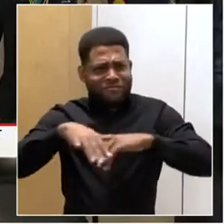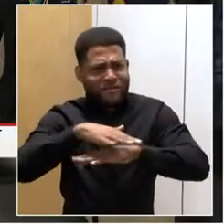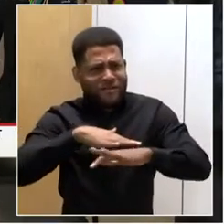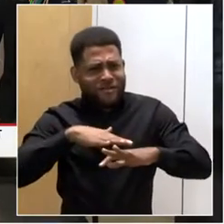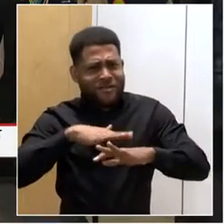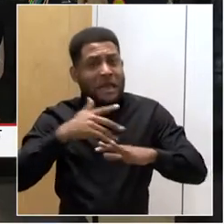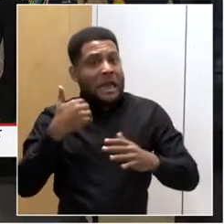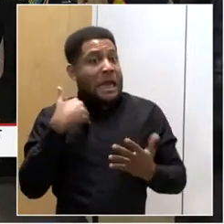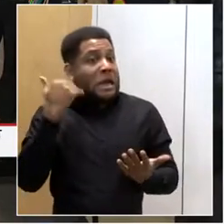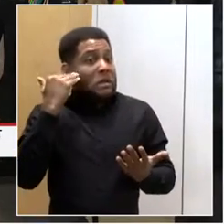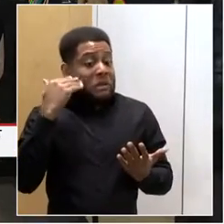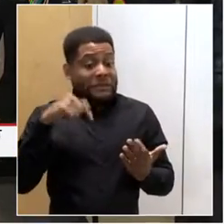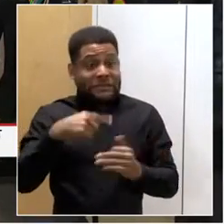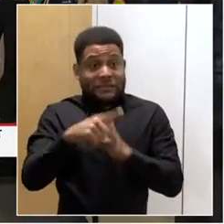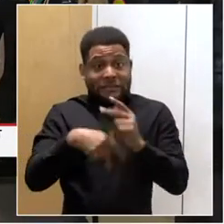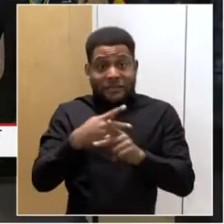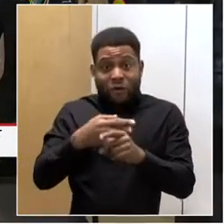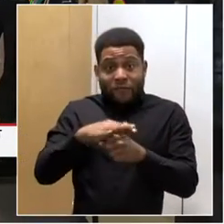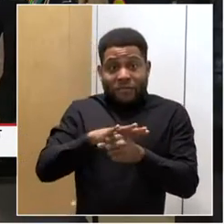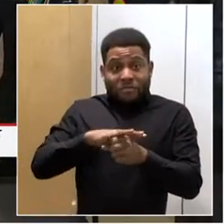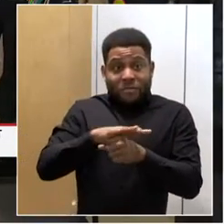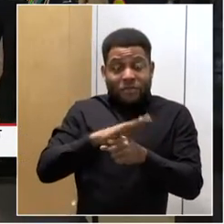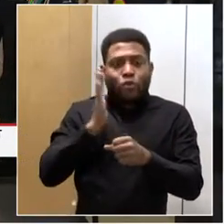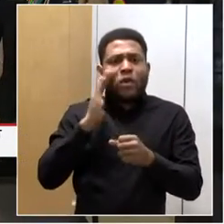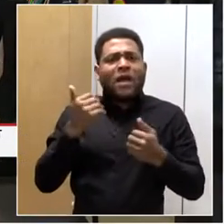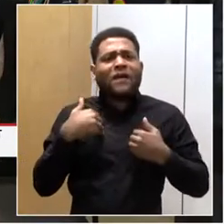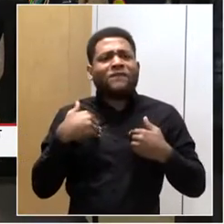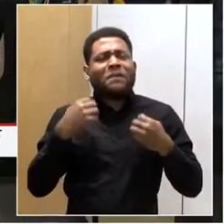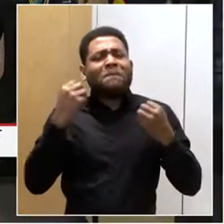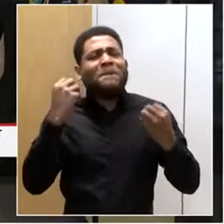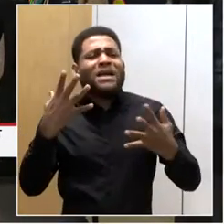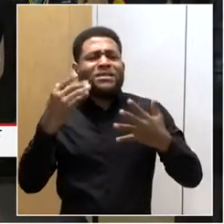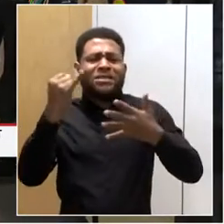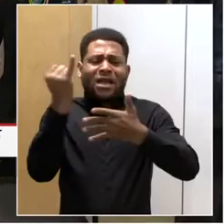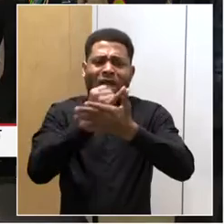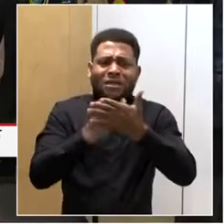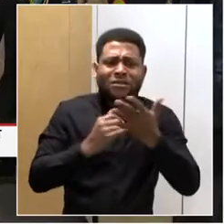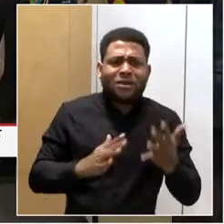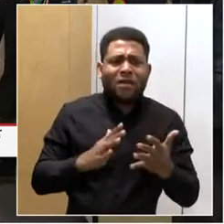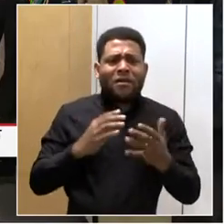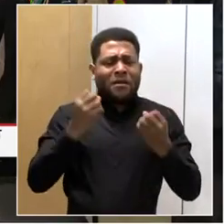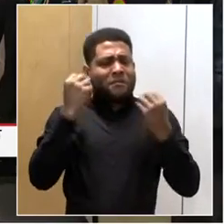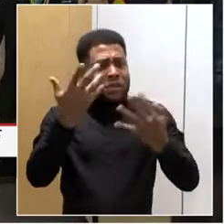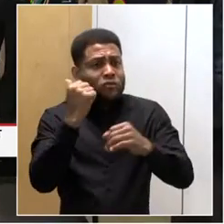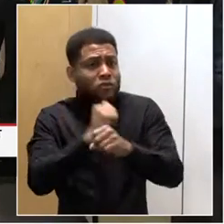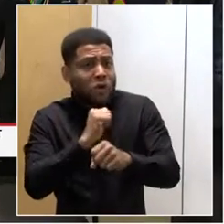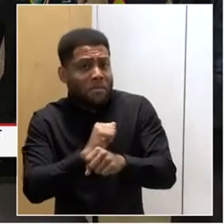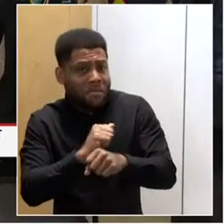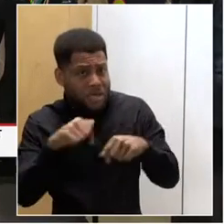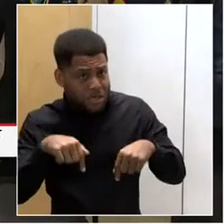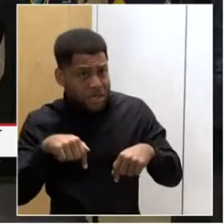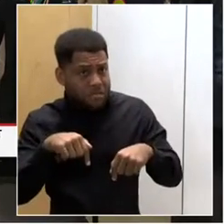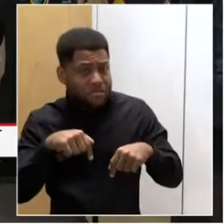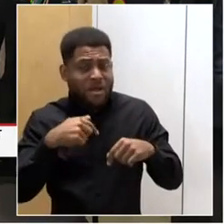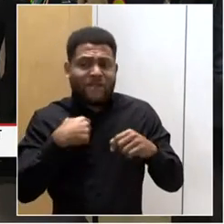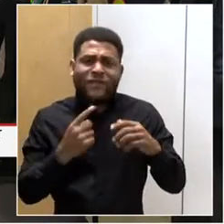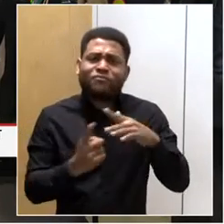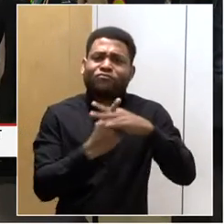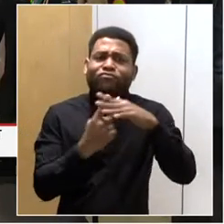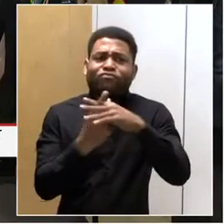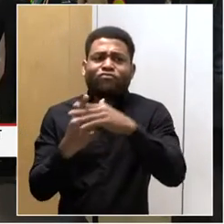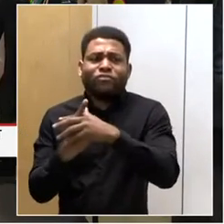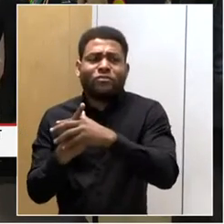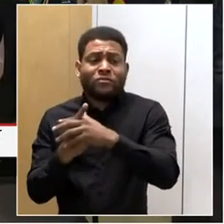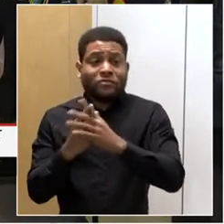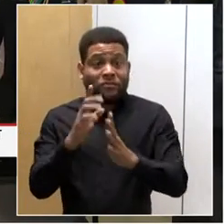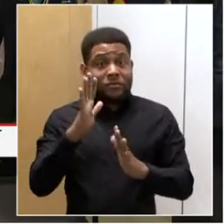one, we'll be filling spaces with artists, creating jobs, and we are changing spaces that